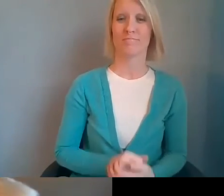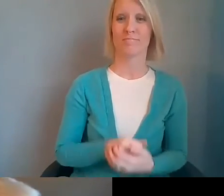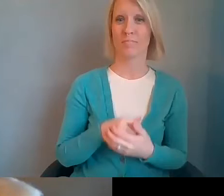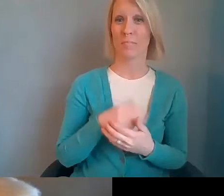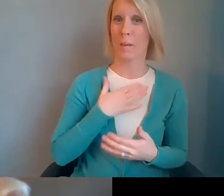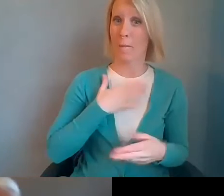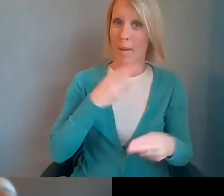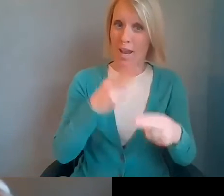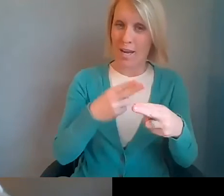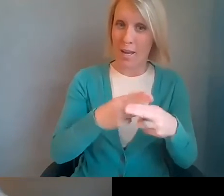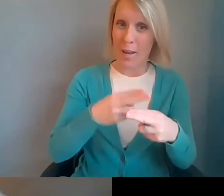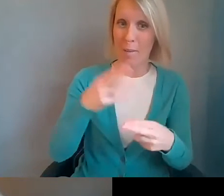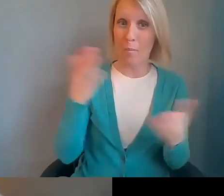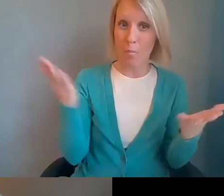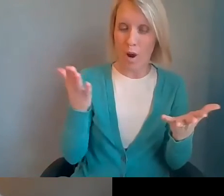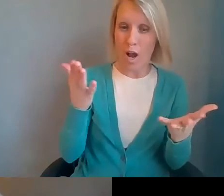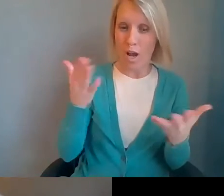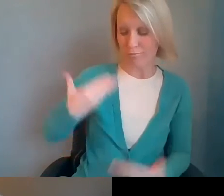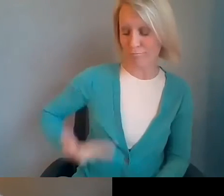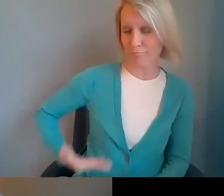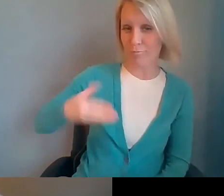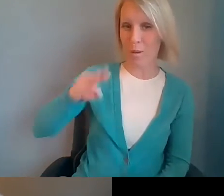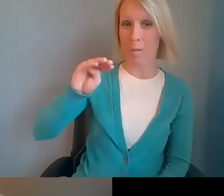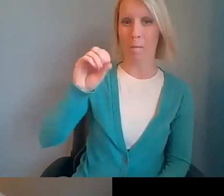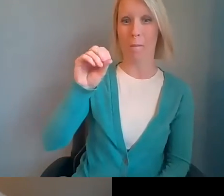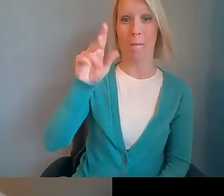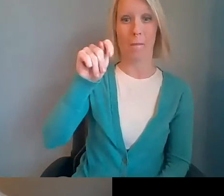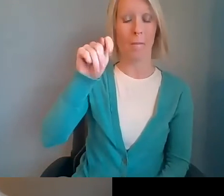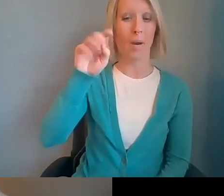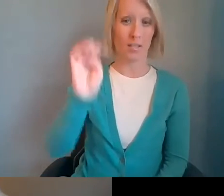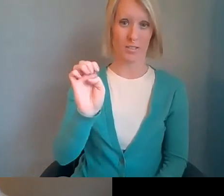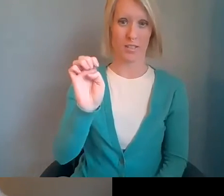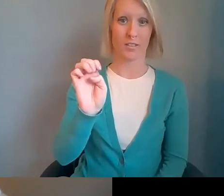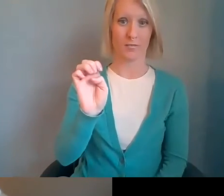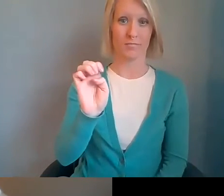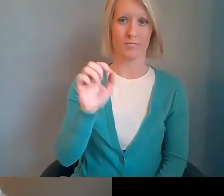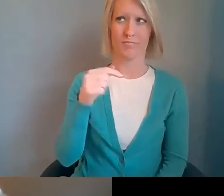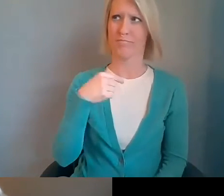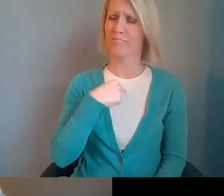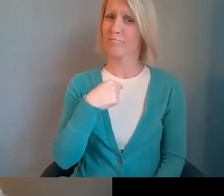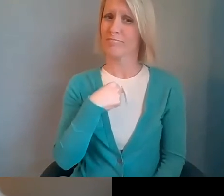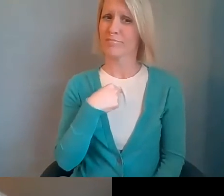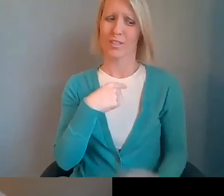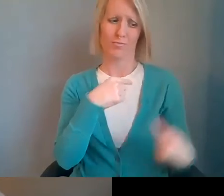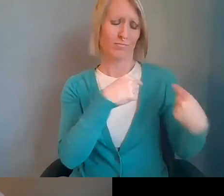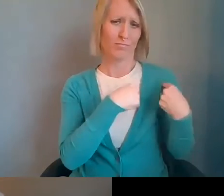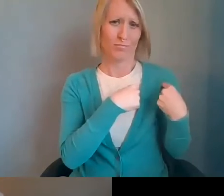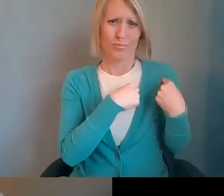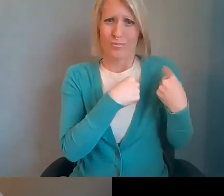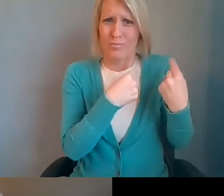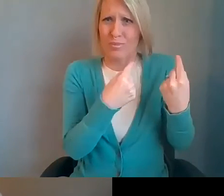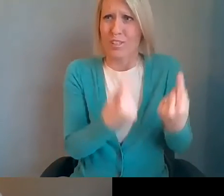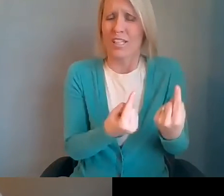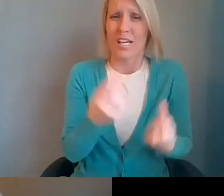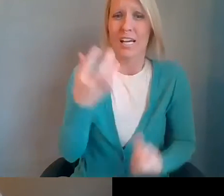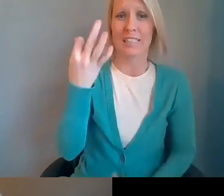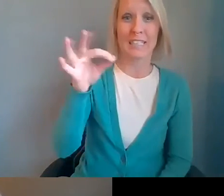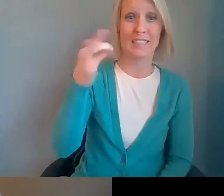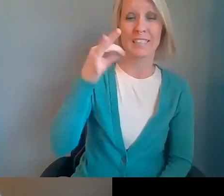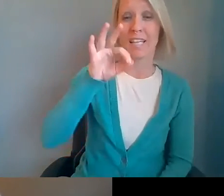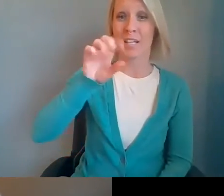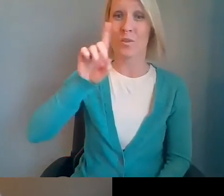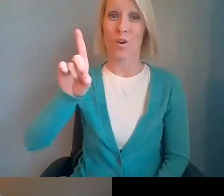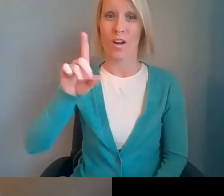Monty, and I have been writing a journal since 1991.